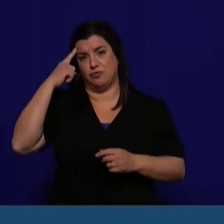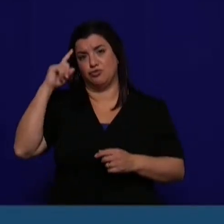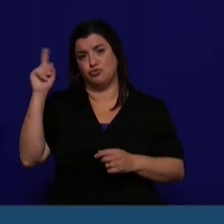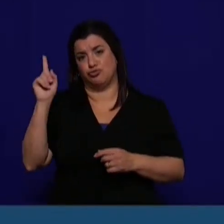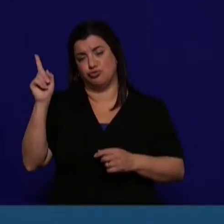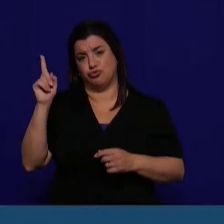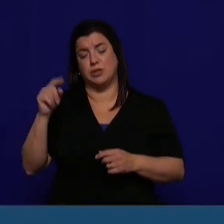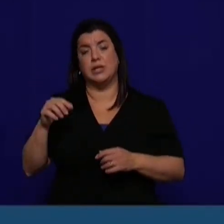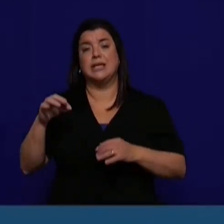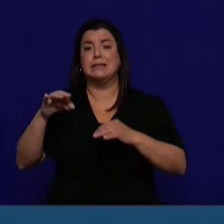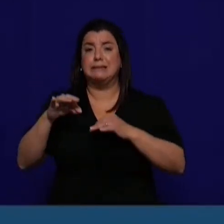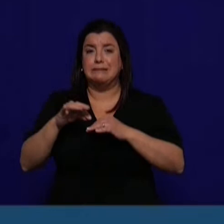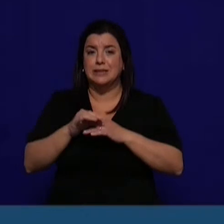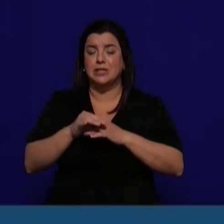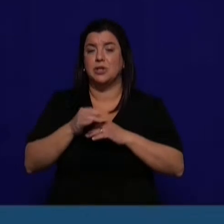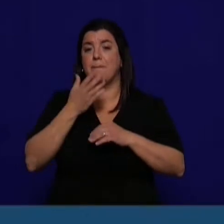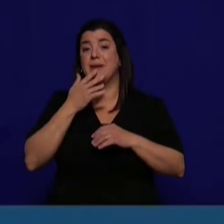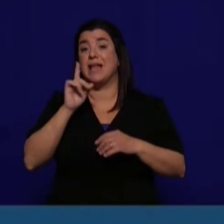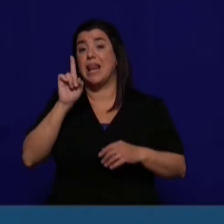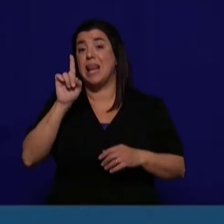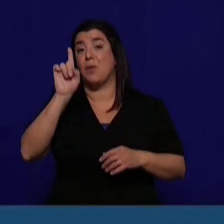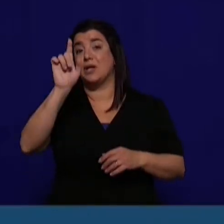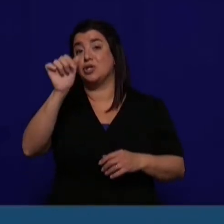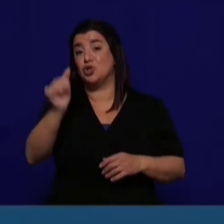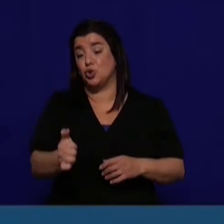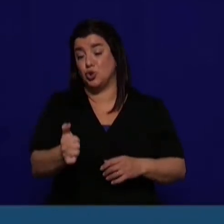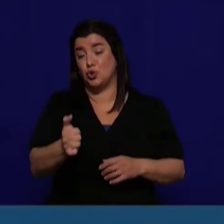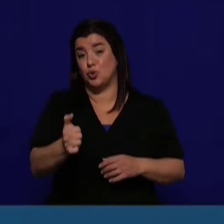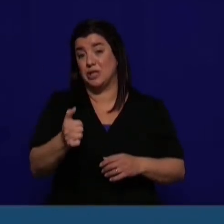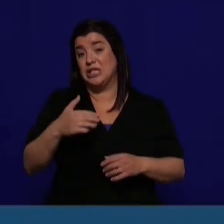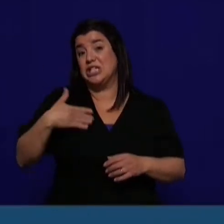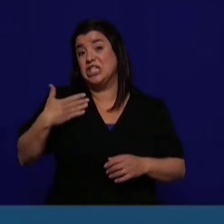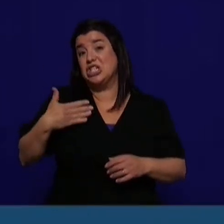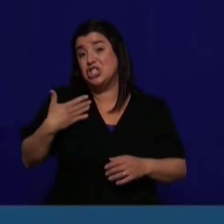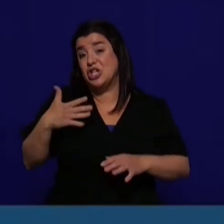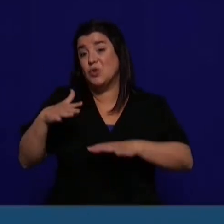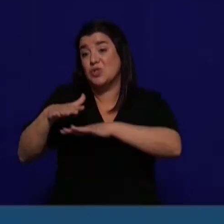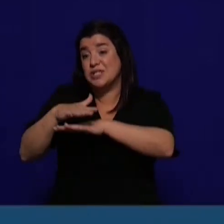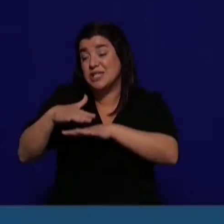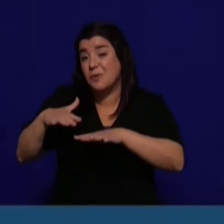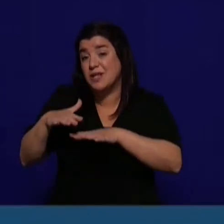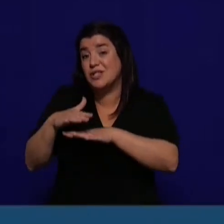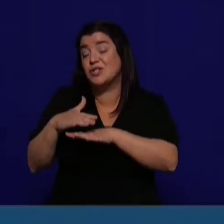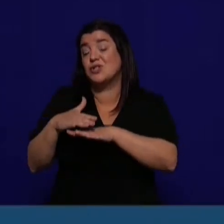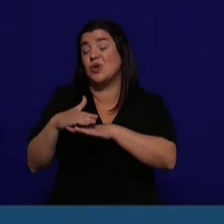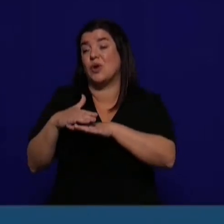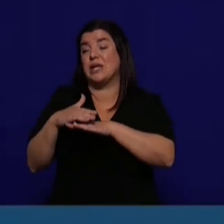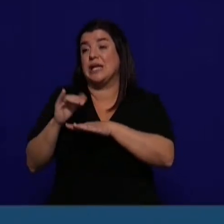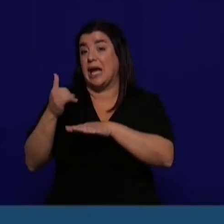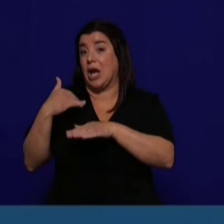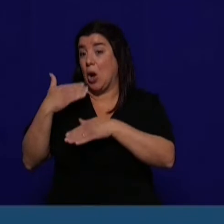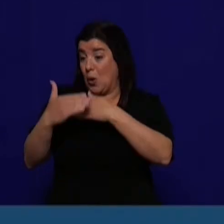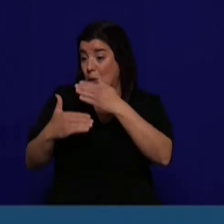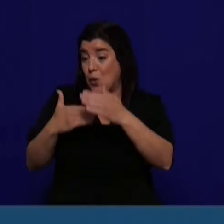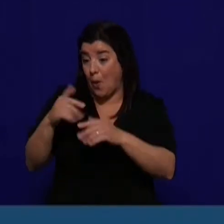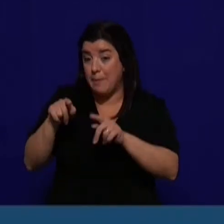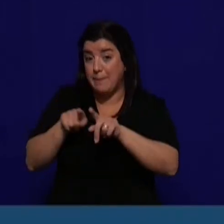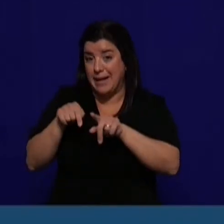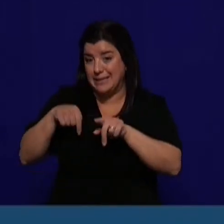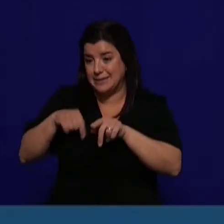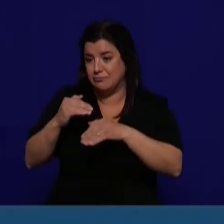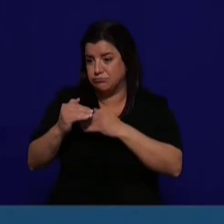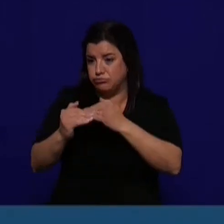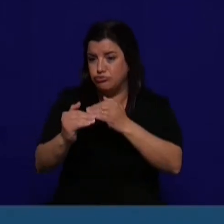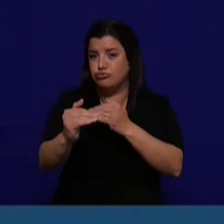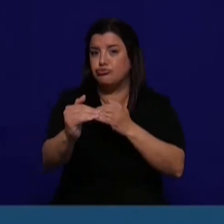li sal-ewwel ta' Ġunju nkunu f'sitwazzjoni jekk l-affarijiet jibqgħu għaddejjin kif huma tajbin li aħna nkun